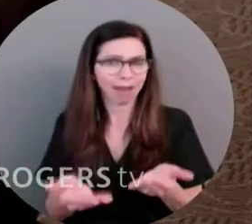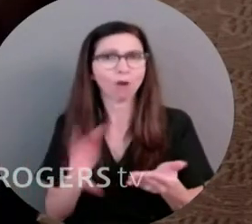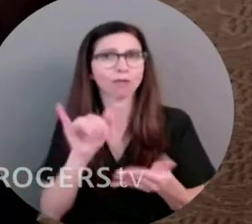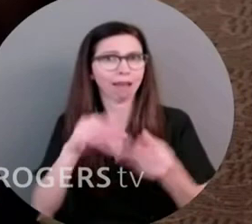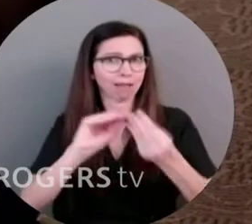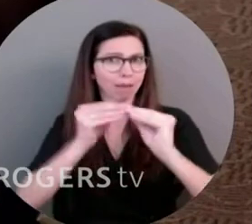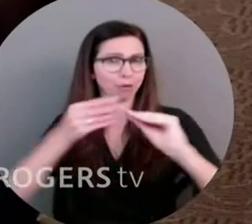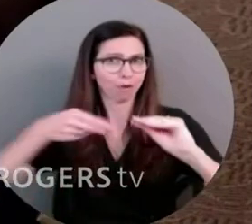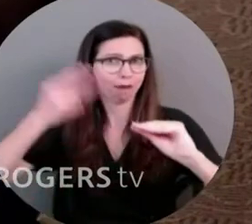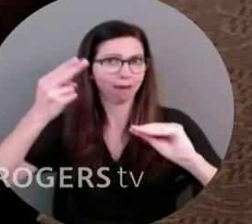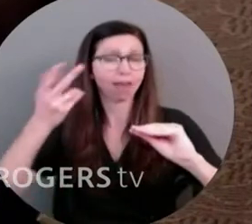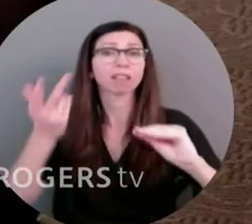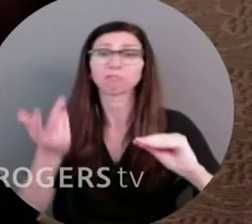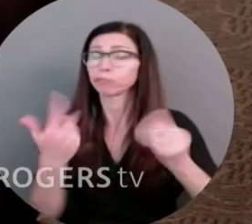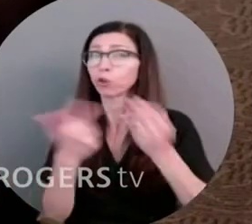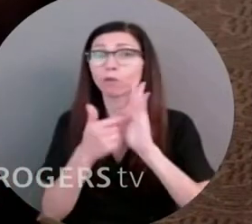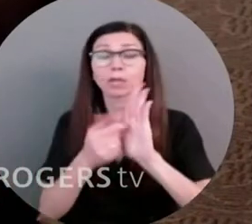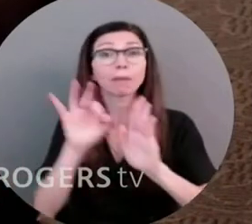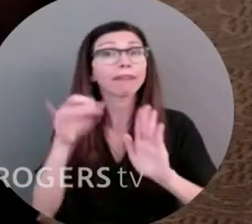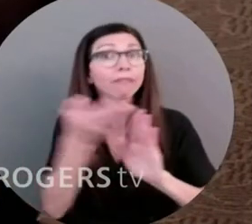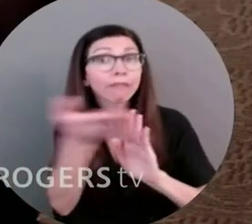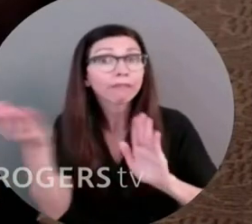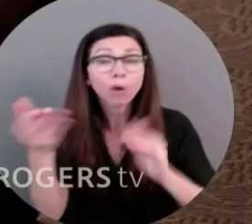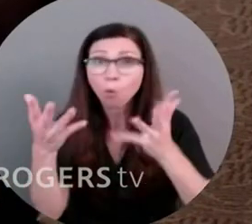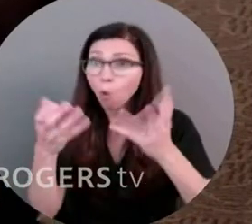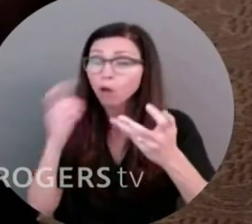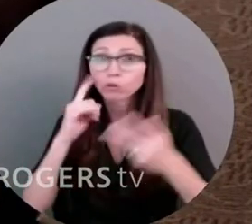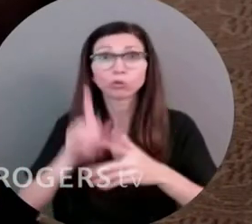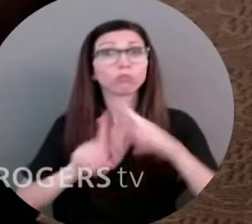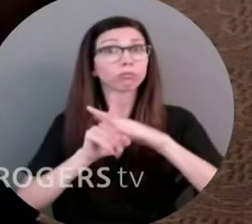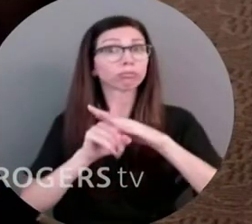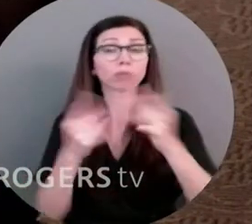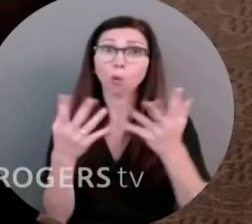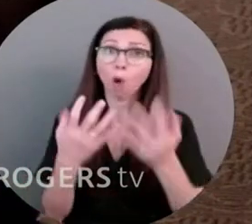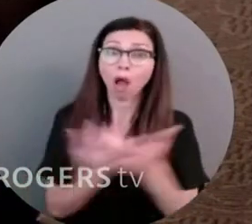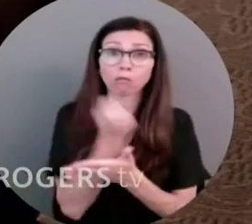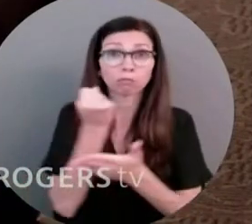opened up to anybody who wants to present for testing. So,